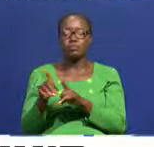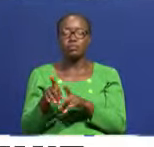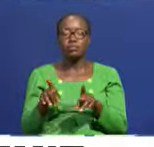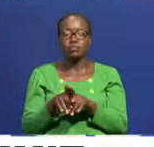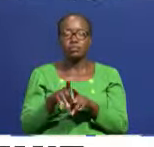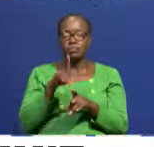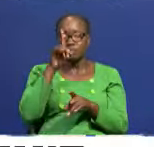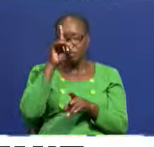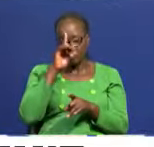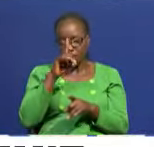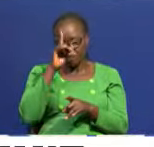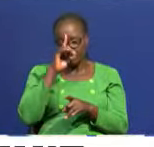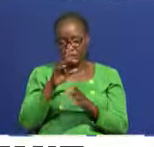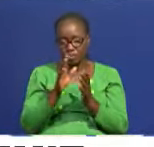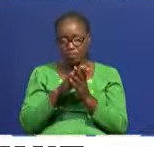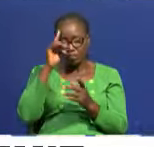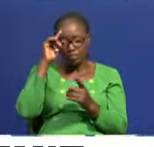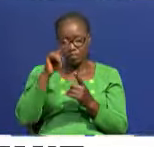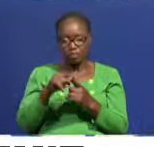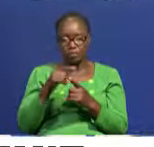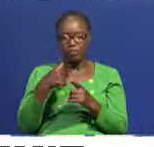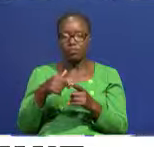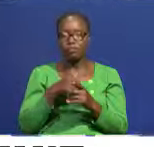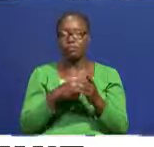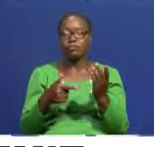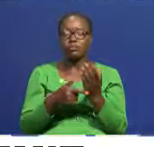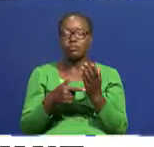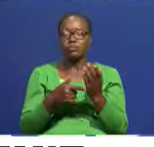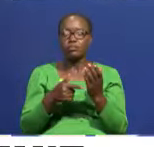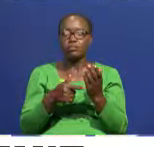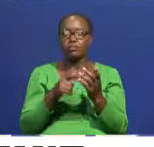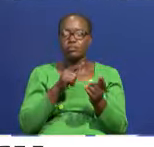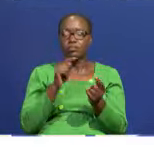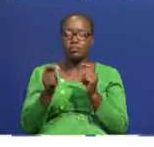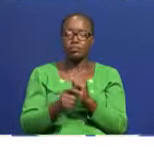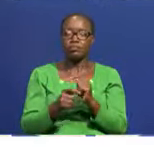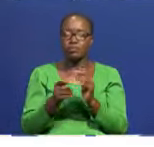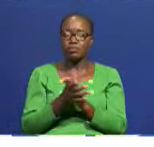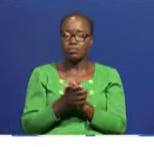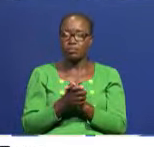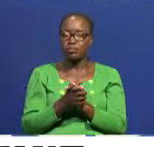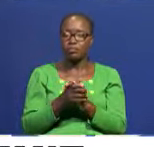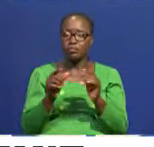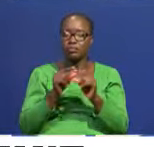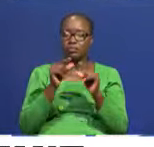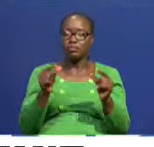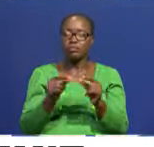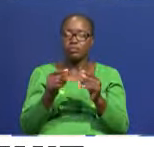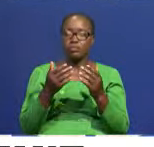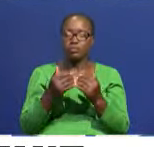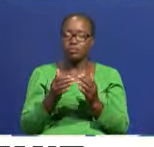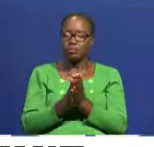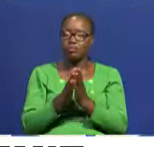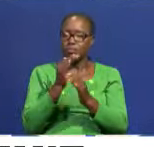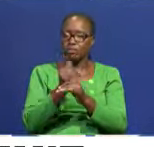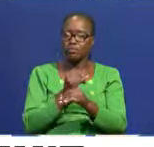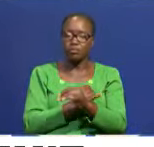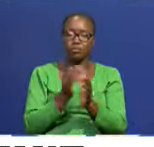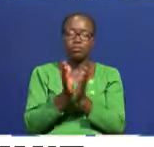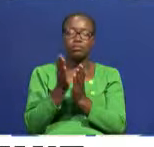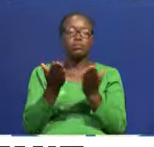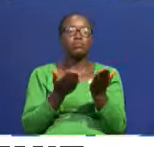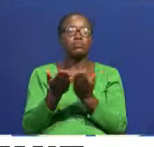a crucial step towards our digital transformation, greatly improving public